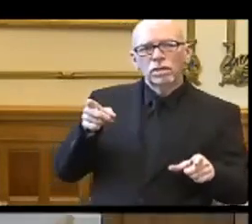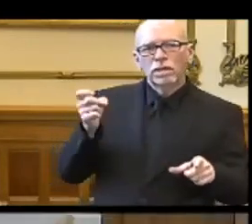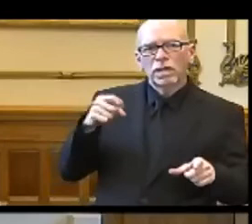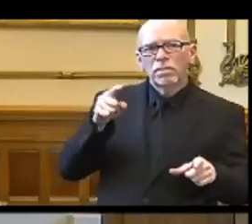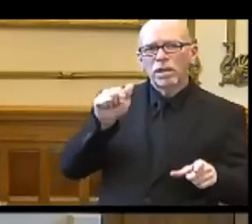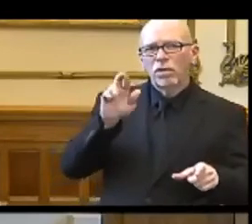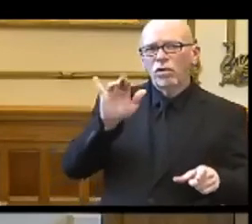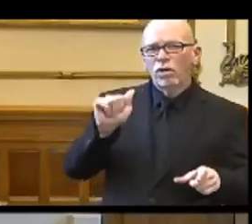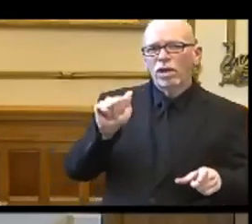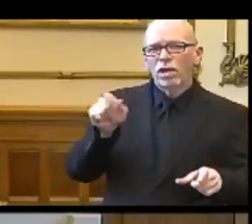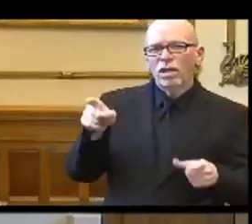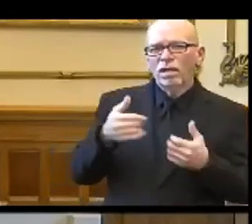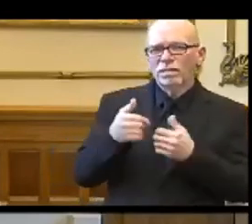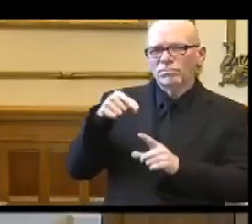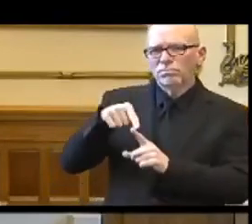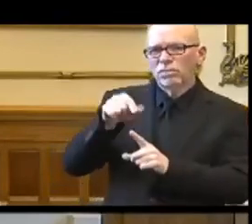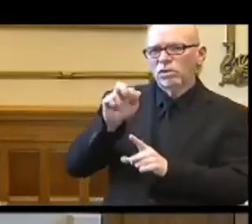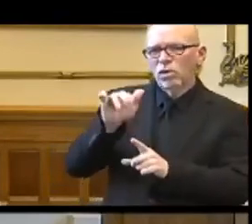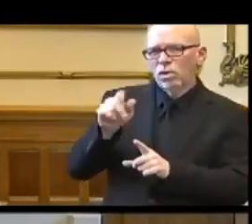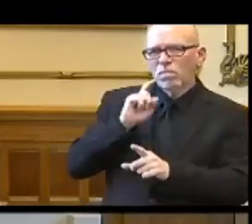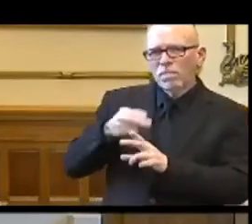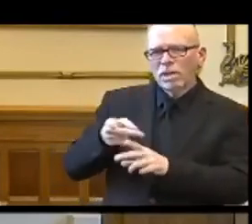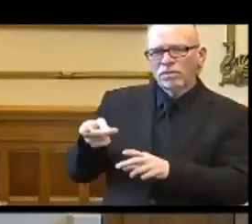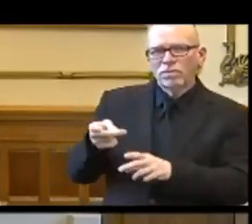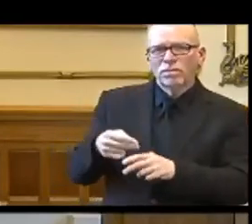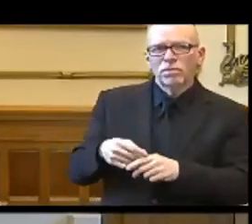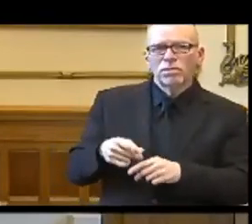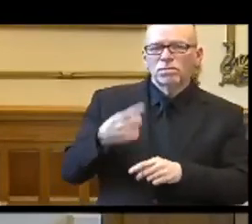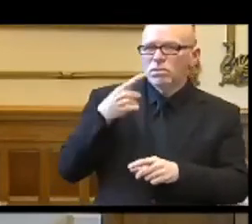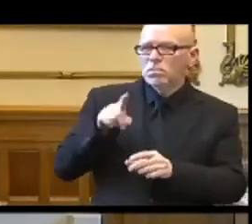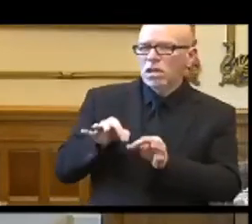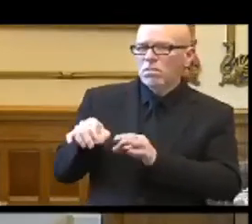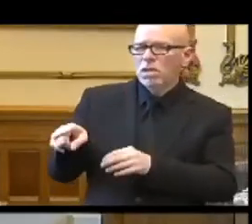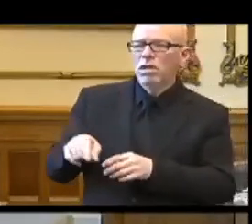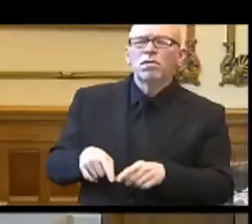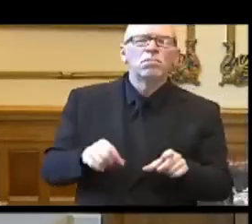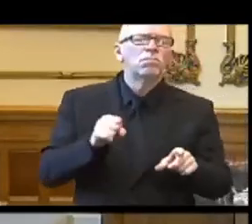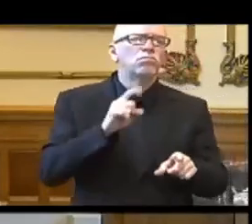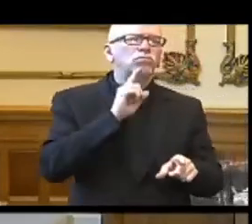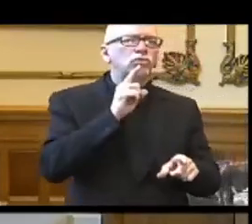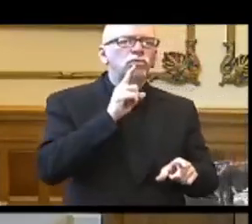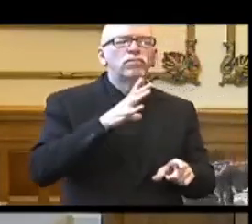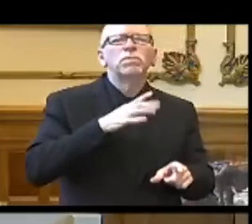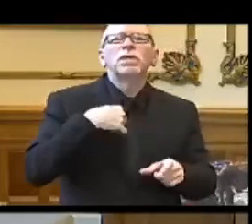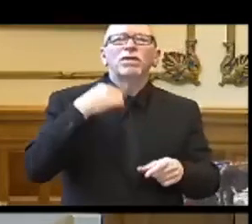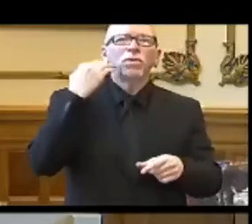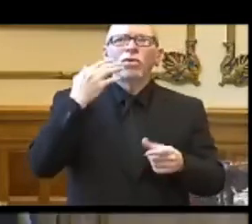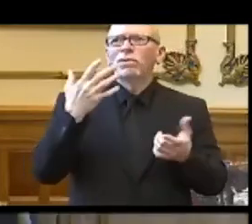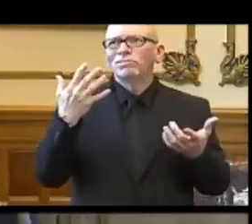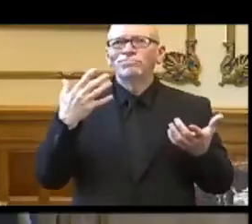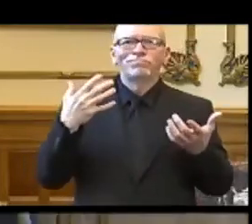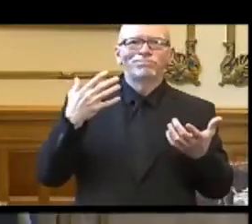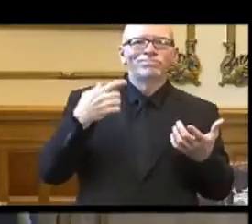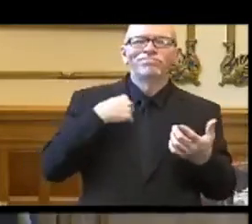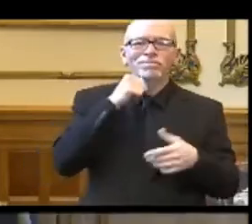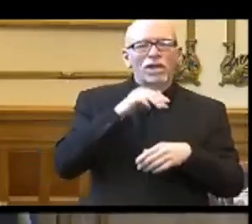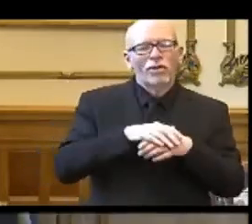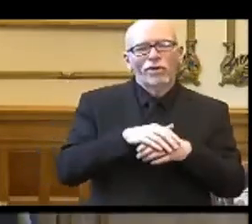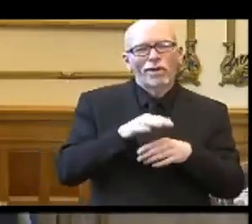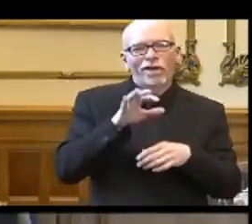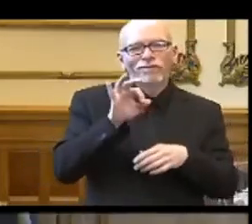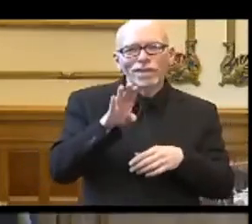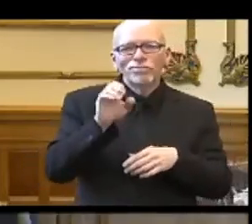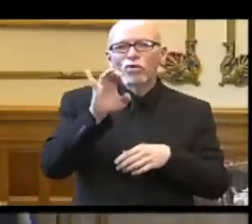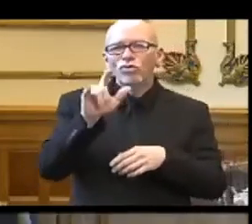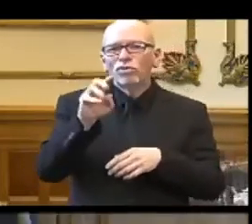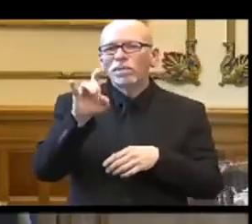ARIA separately and specifically, I think. You want to touch on that? Sure. So I know there's been, I'm not on social media, so I don't see